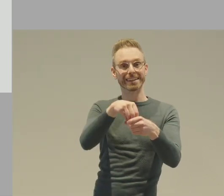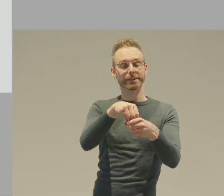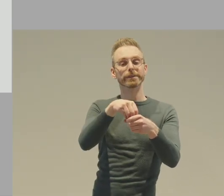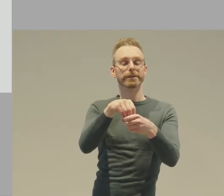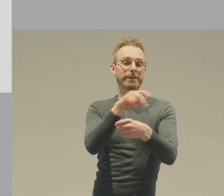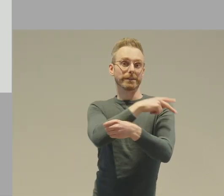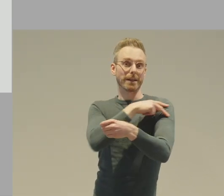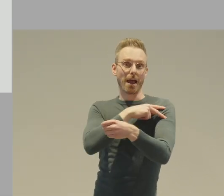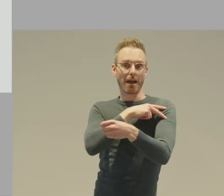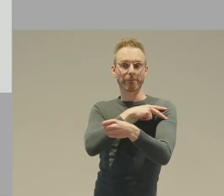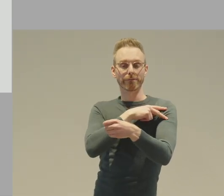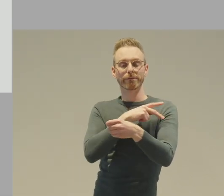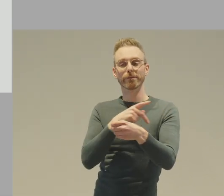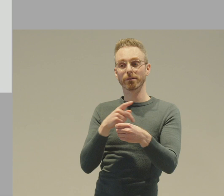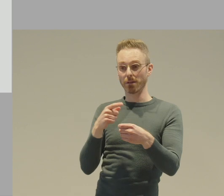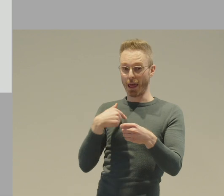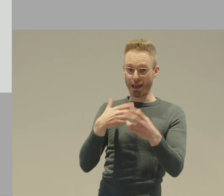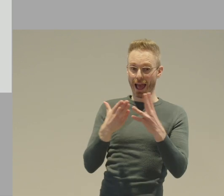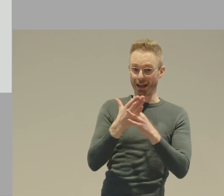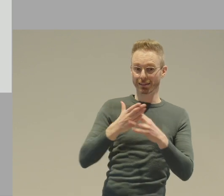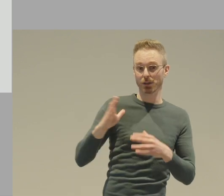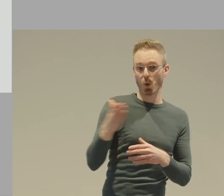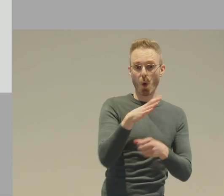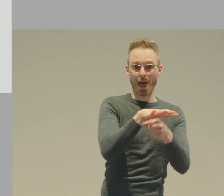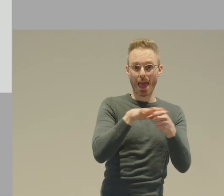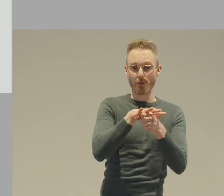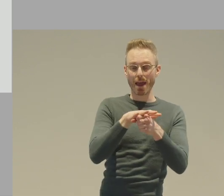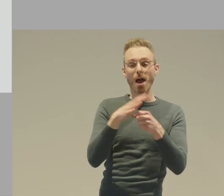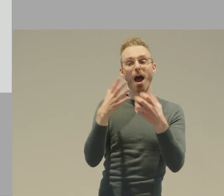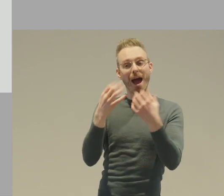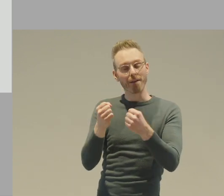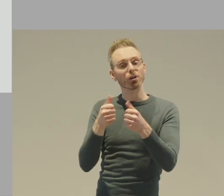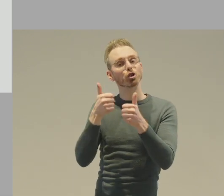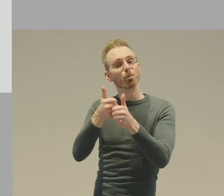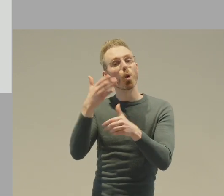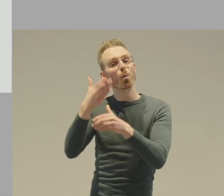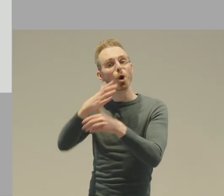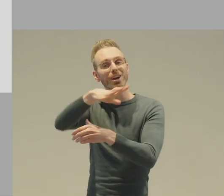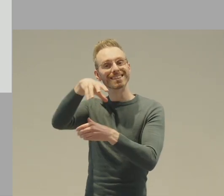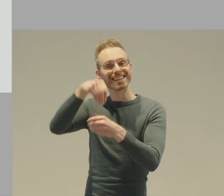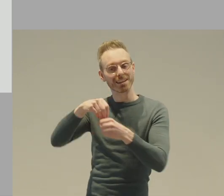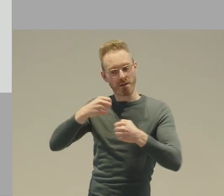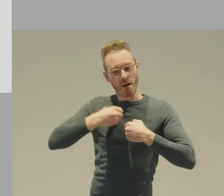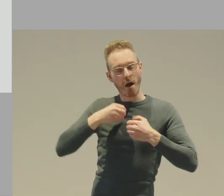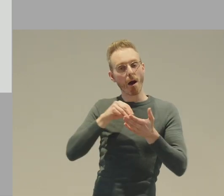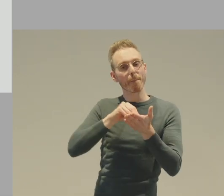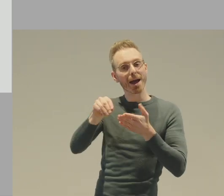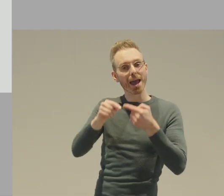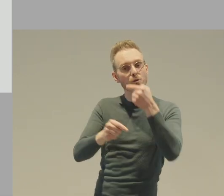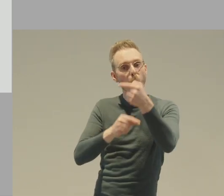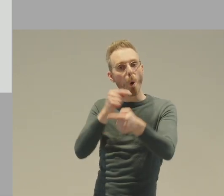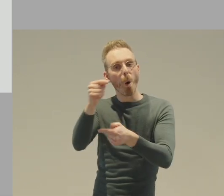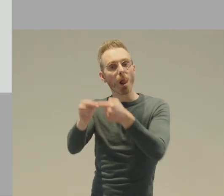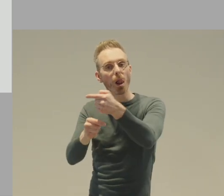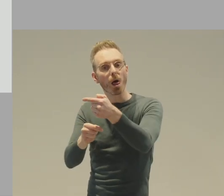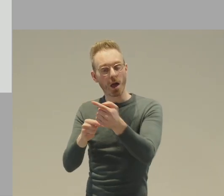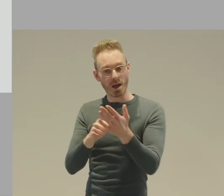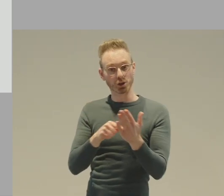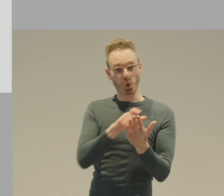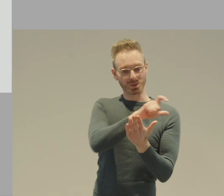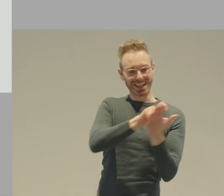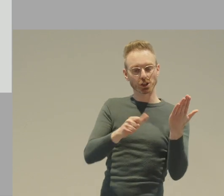few support workers on payroll. It's certain rules around that. Example 9 gives you some good guidance on that.